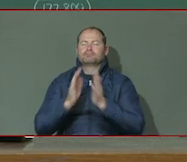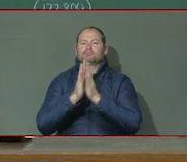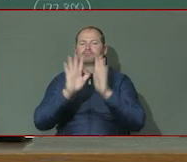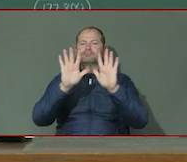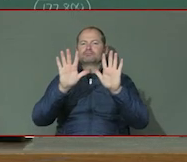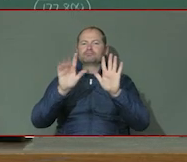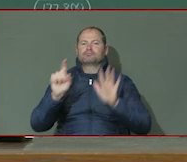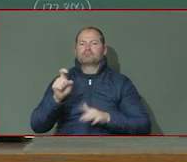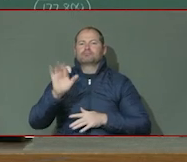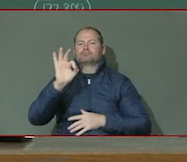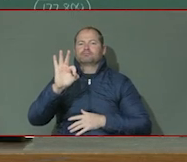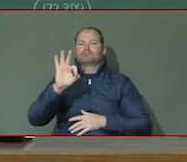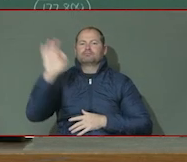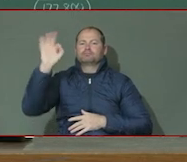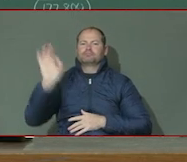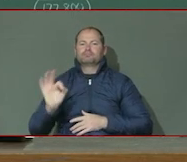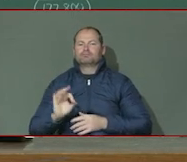10.3%.